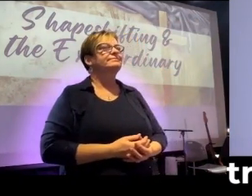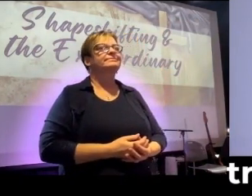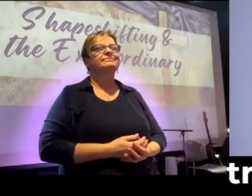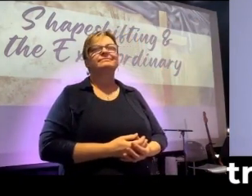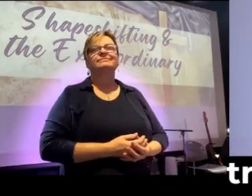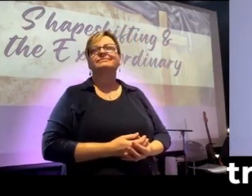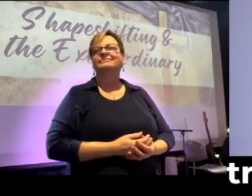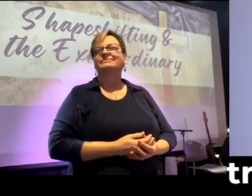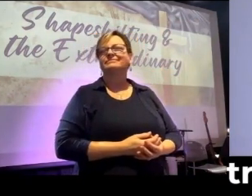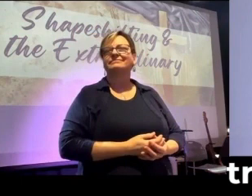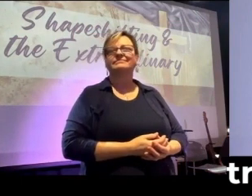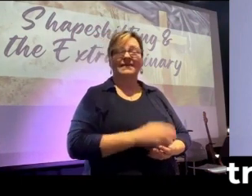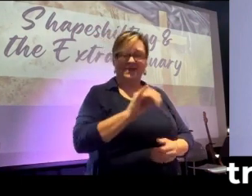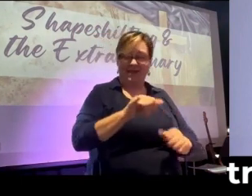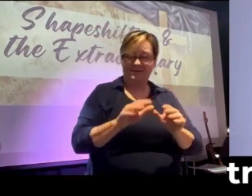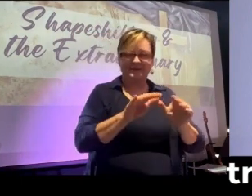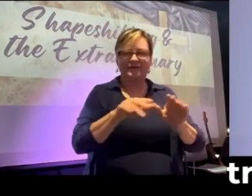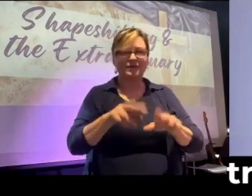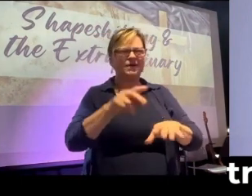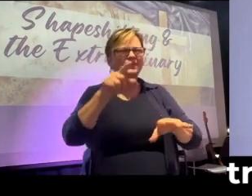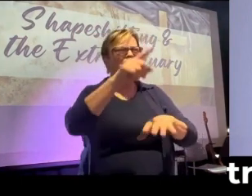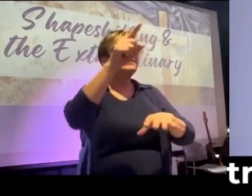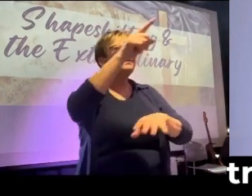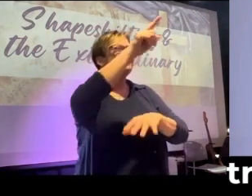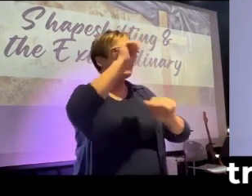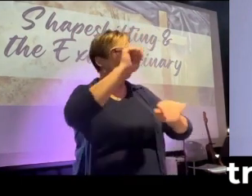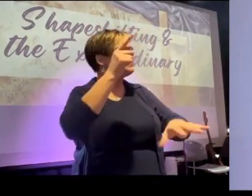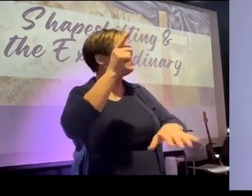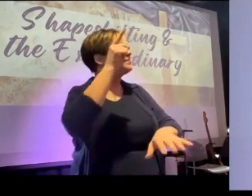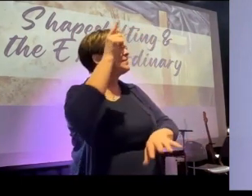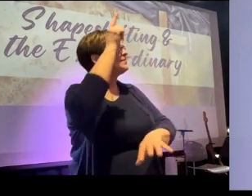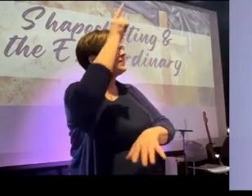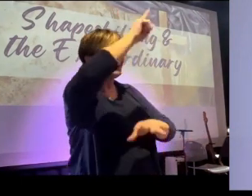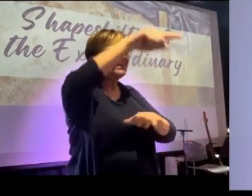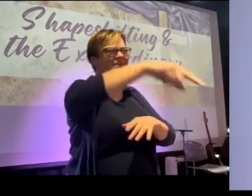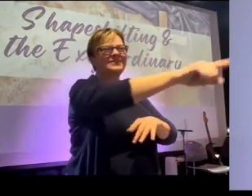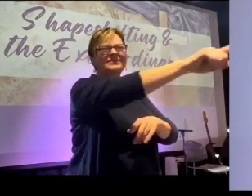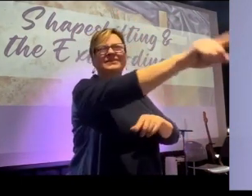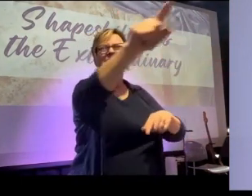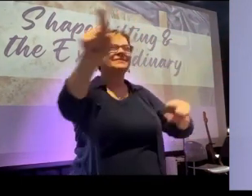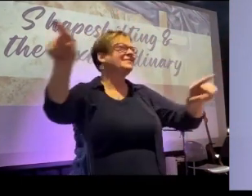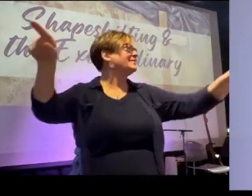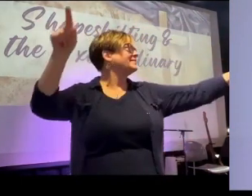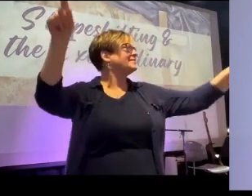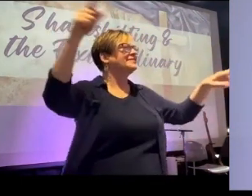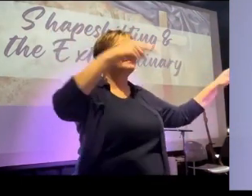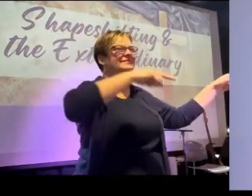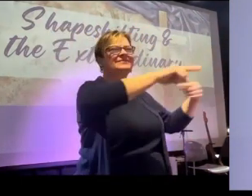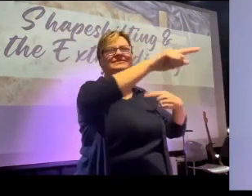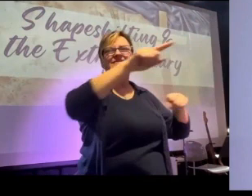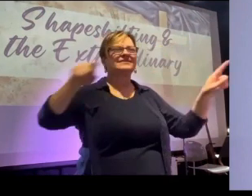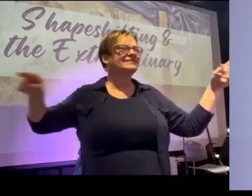Traveling across man-made borders.